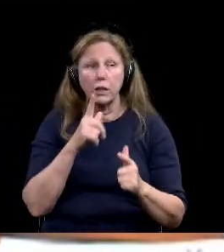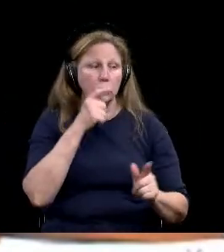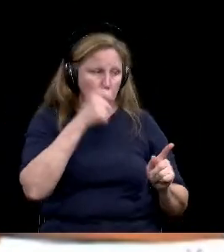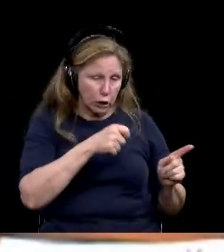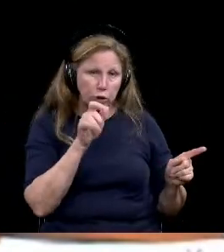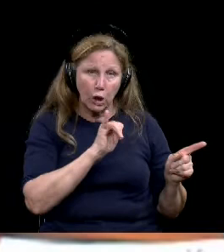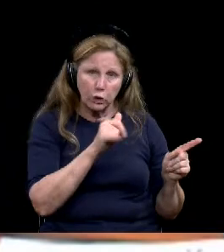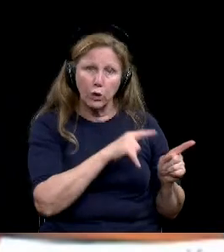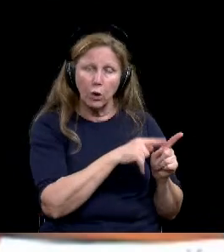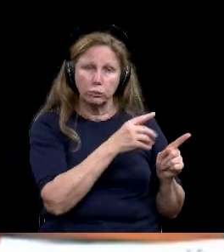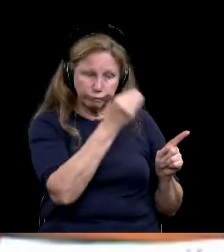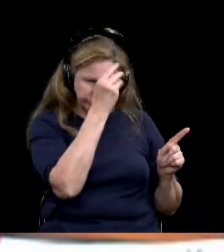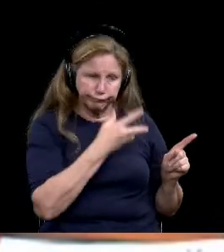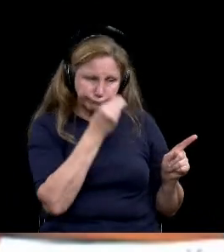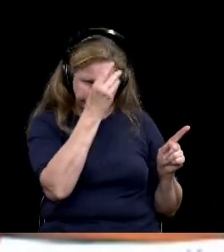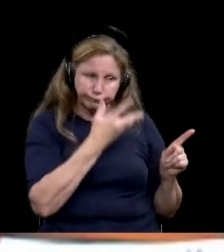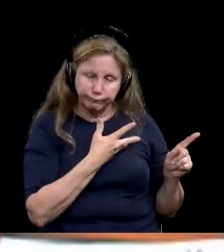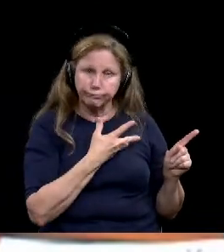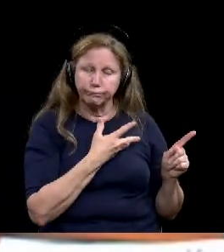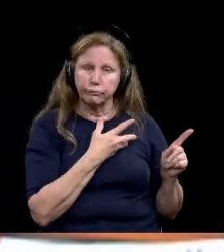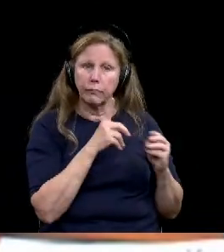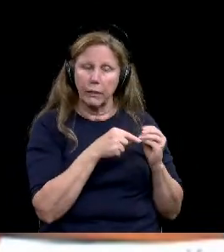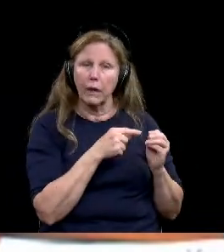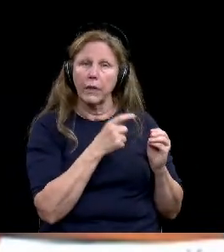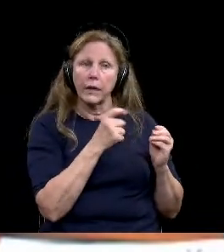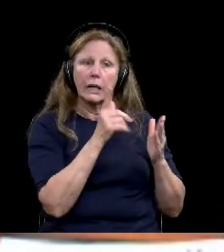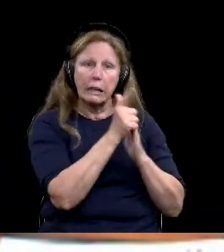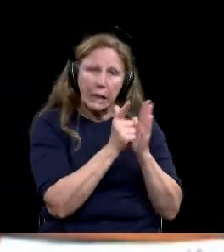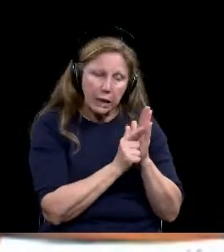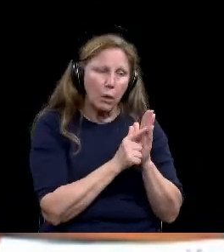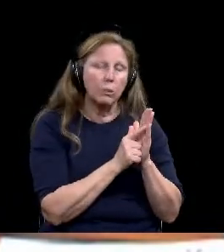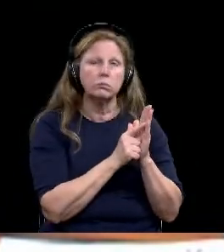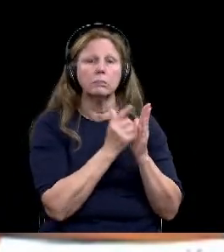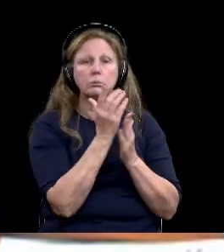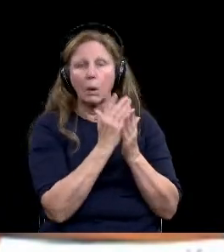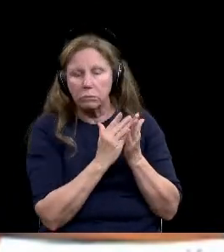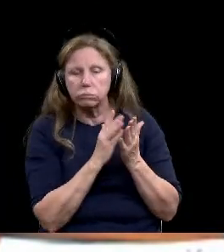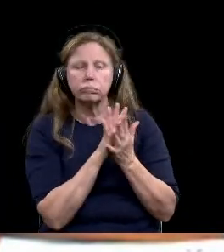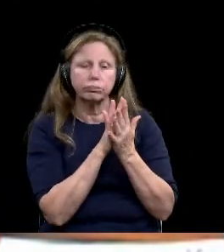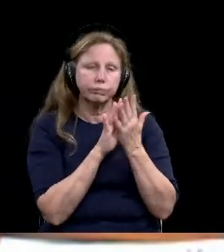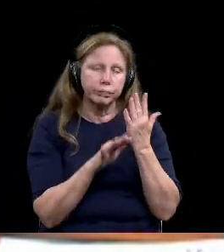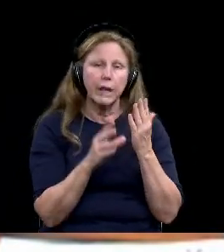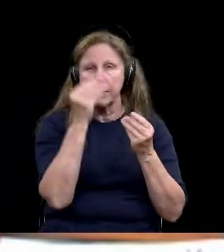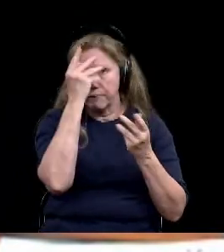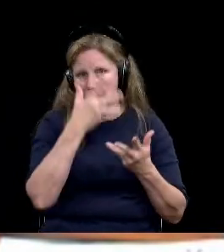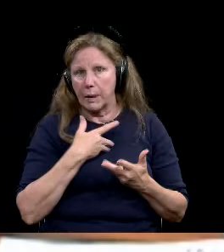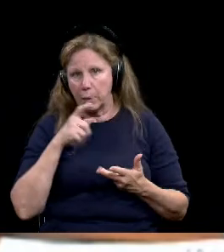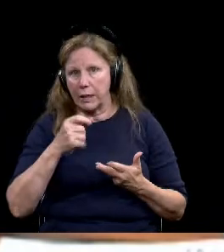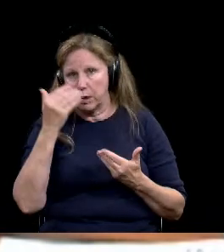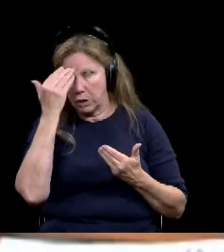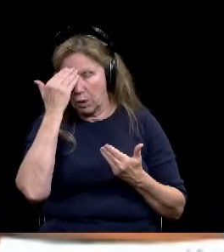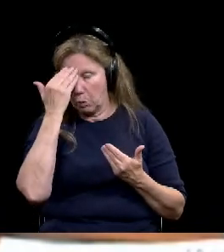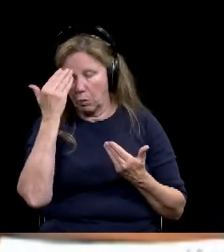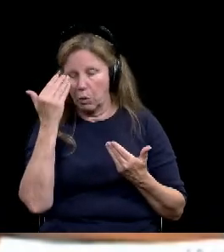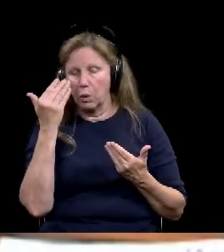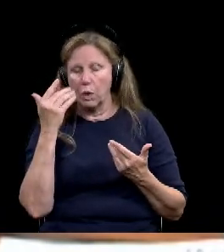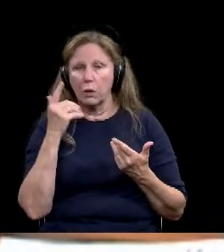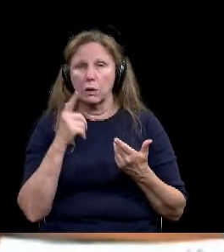know to deliver our care. Our news is similar to the news Dr. Griggs and Dr. Becker